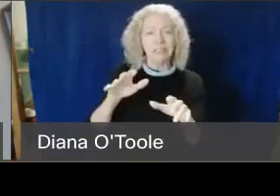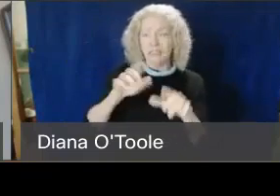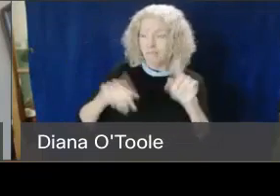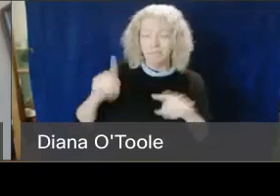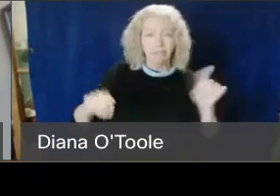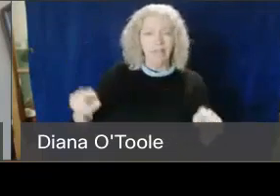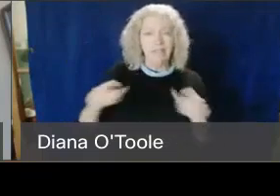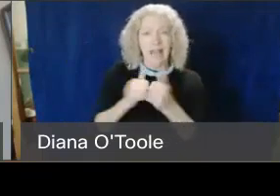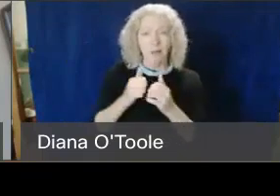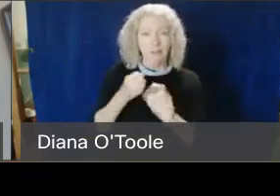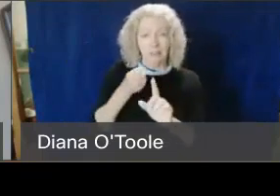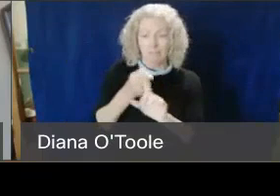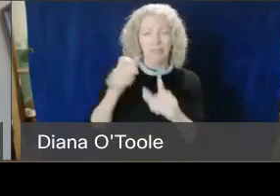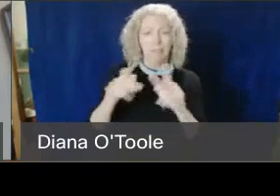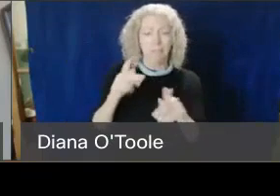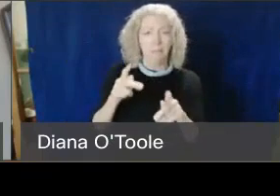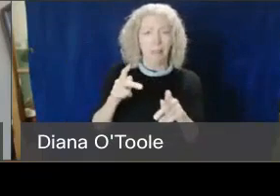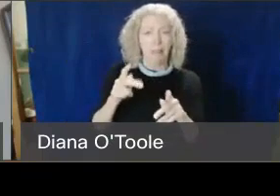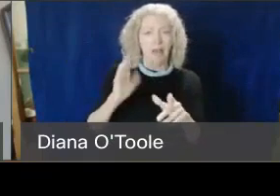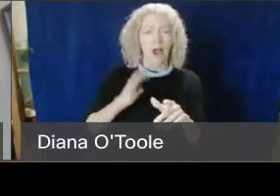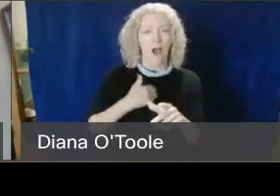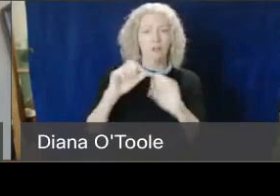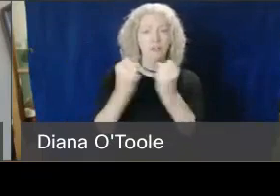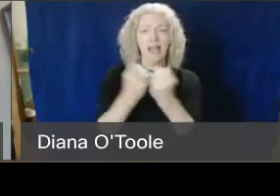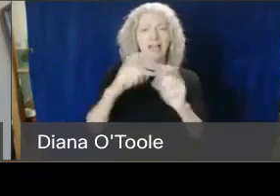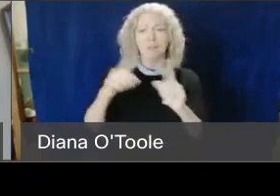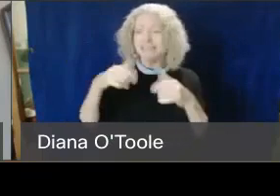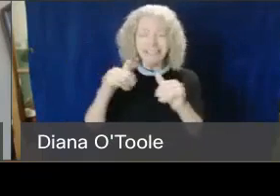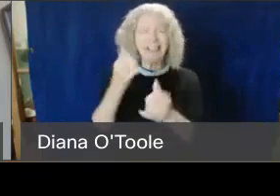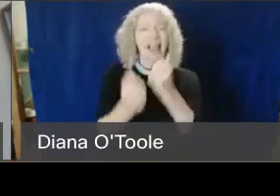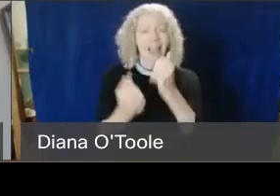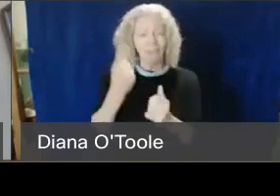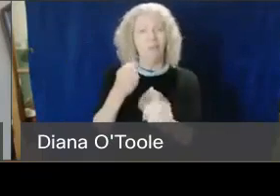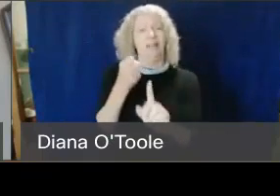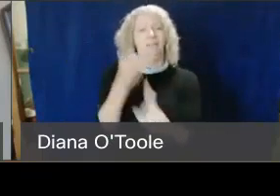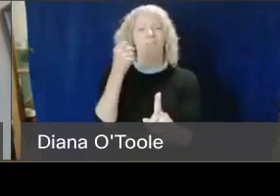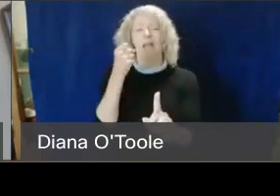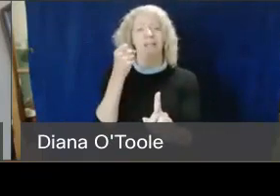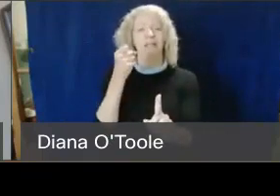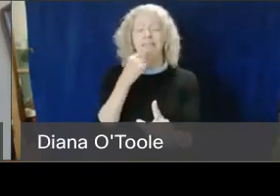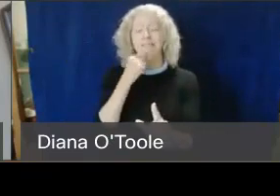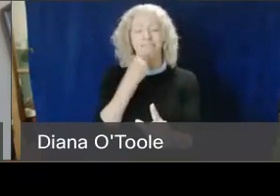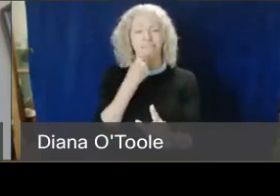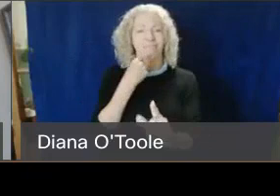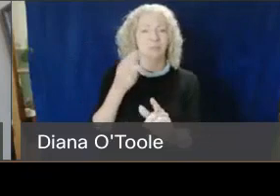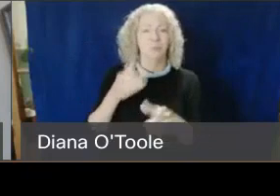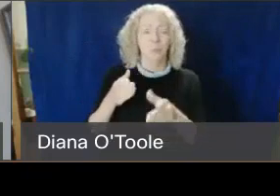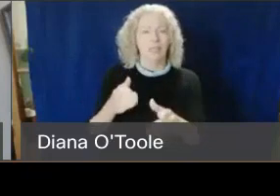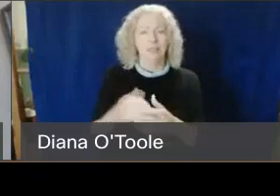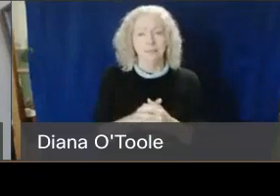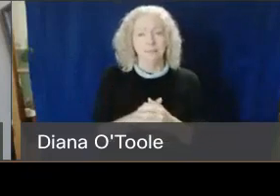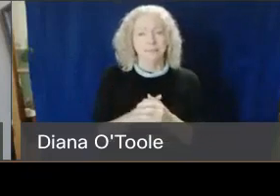and across our society, I would say, but we're all being impacted in profound ways. And then of